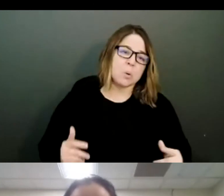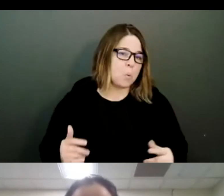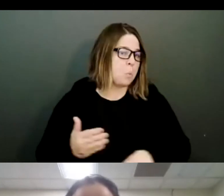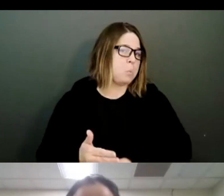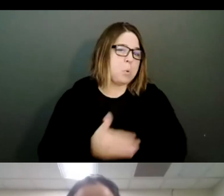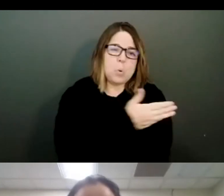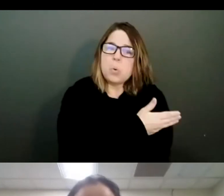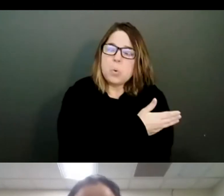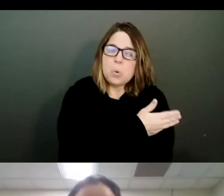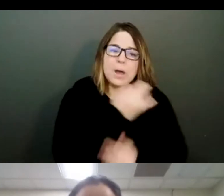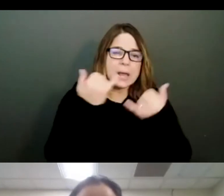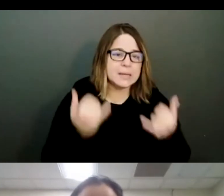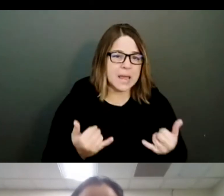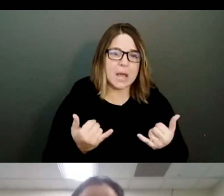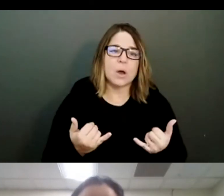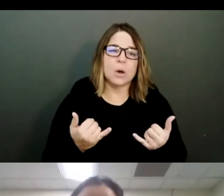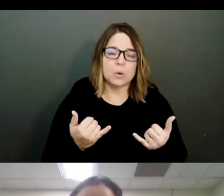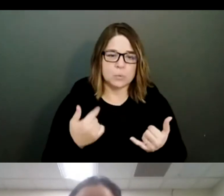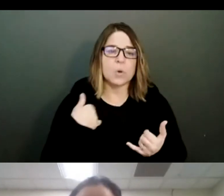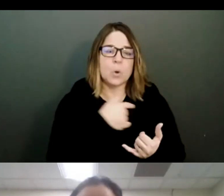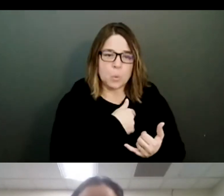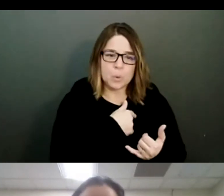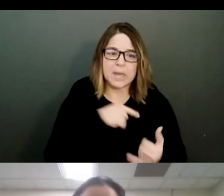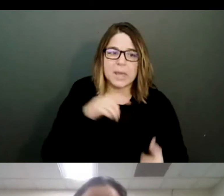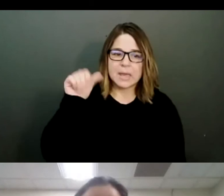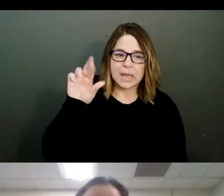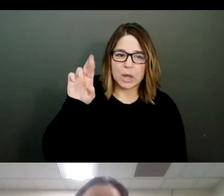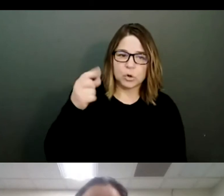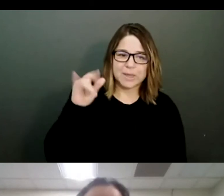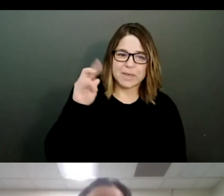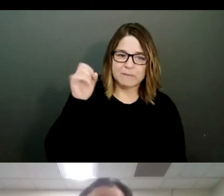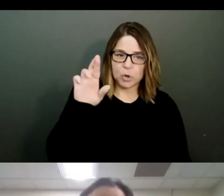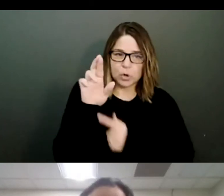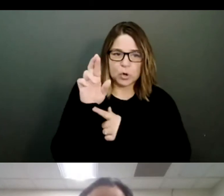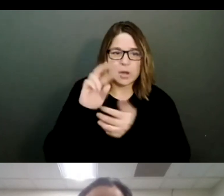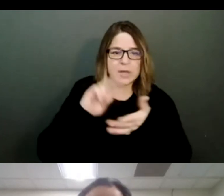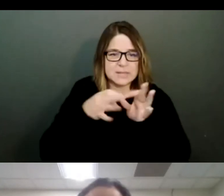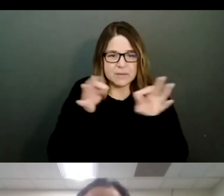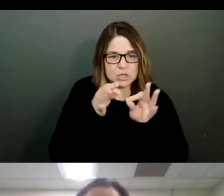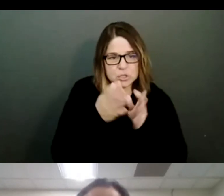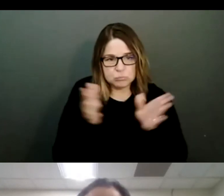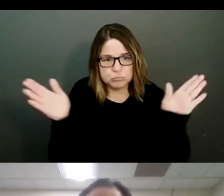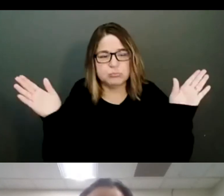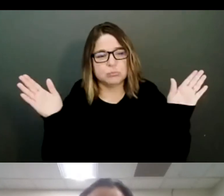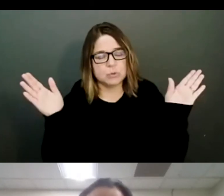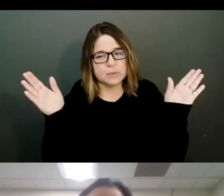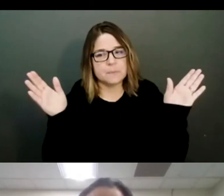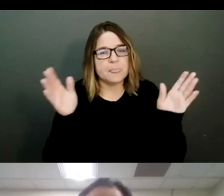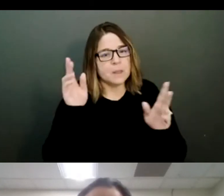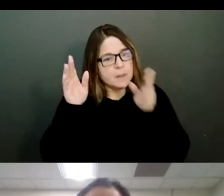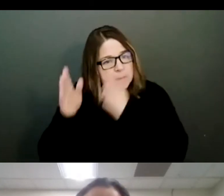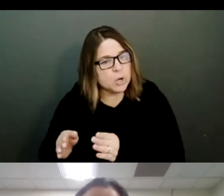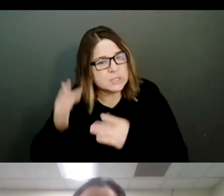broadly define what does it mean to be a caregiver and have access to a person when they are sick in a hospital or